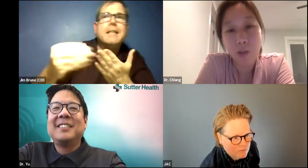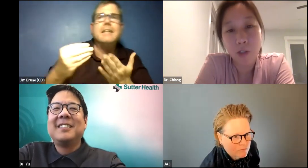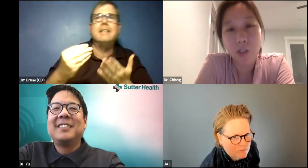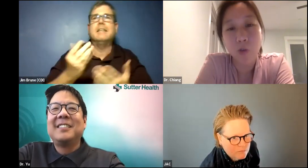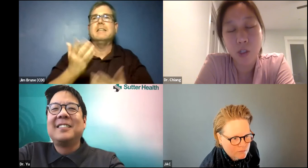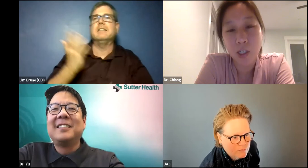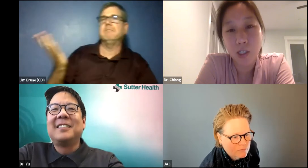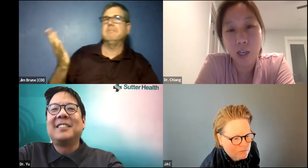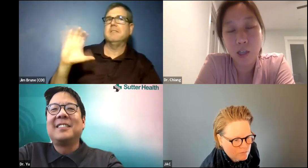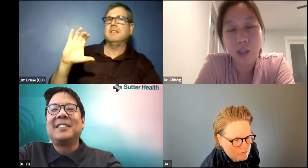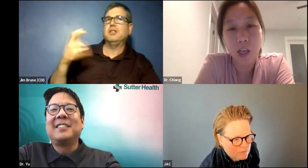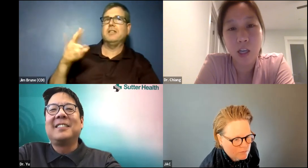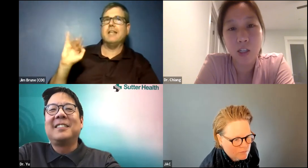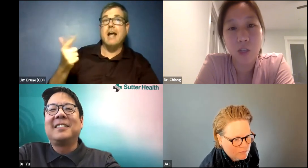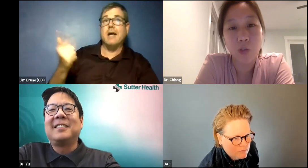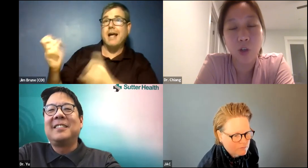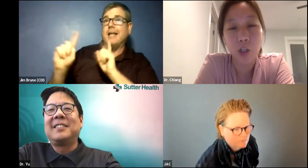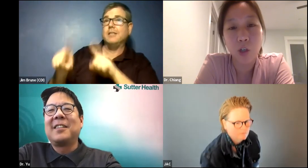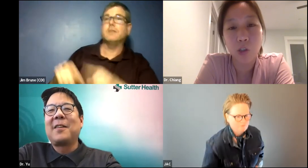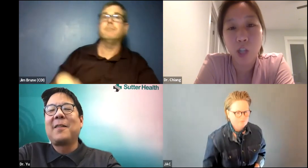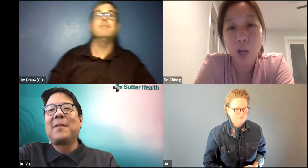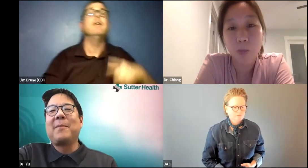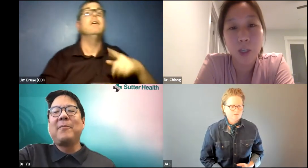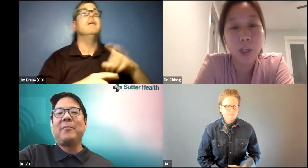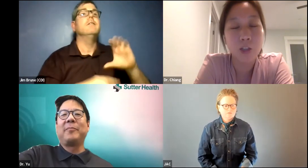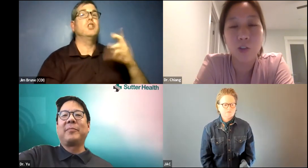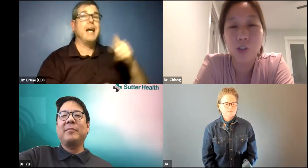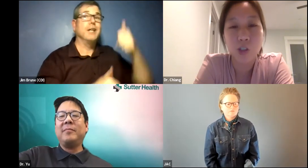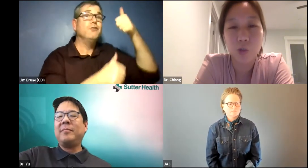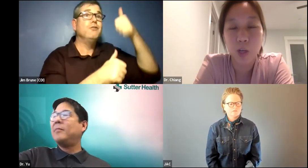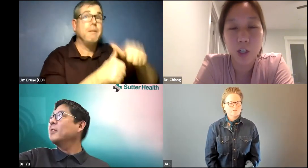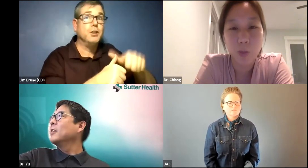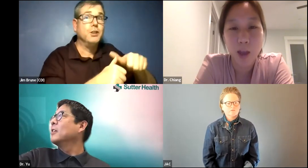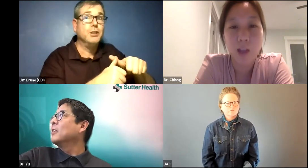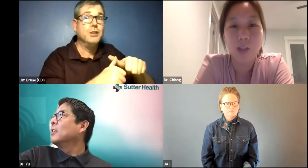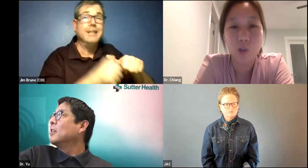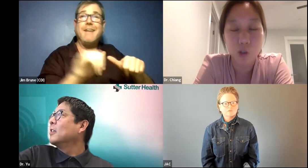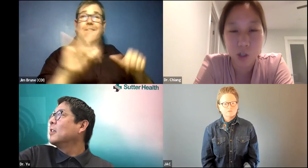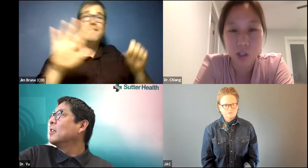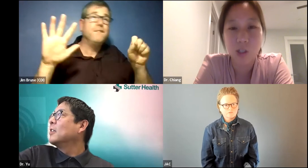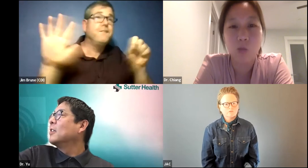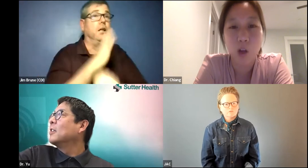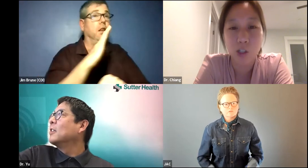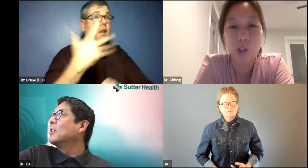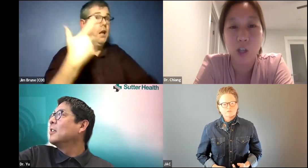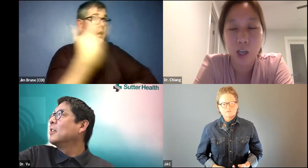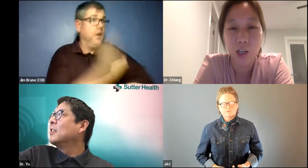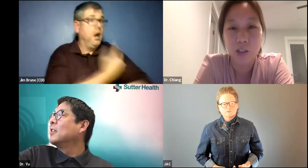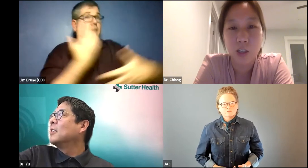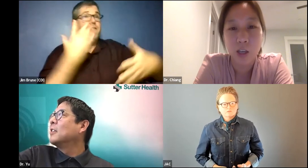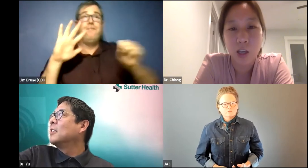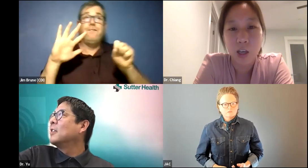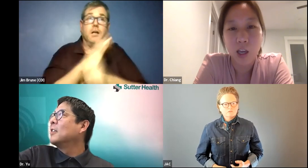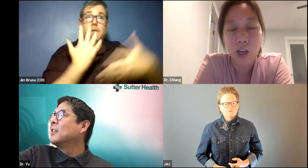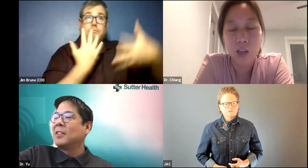remember the efficacy is 14 days. And if you're going to go shopping, you're still wearing your mask, social distancing, washing your